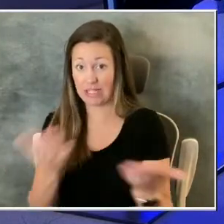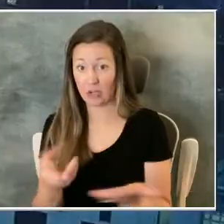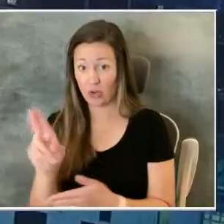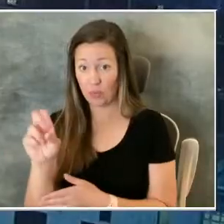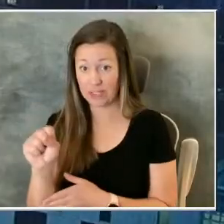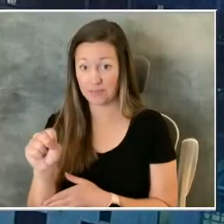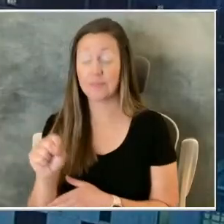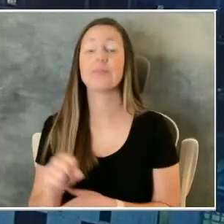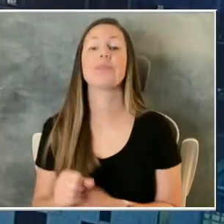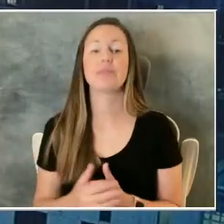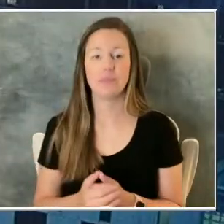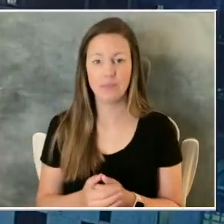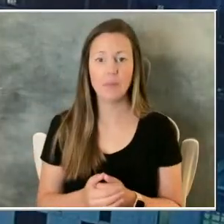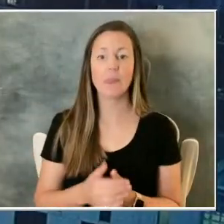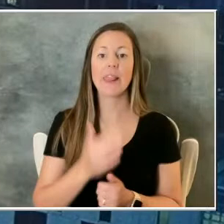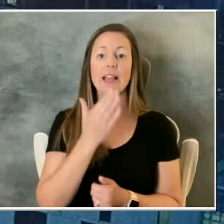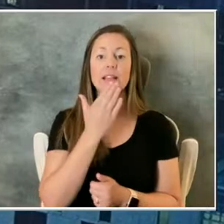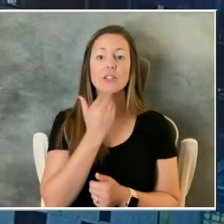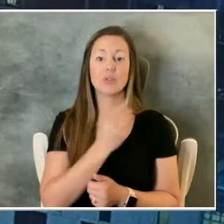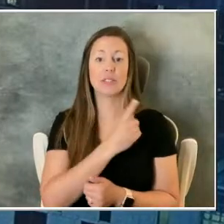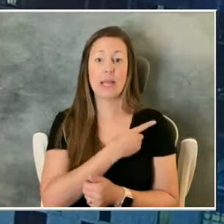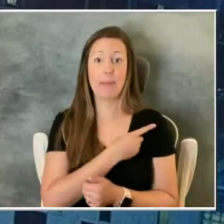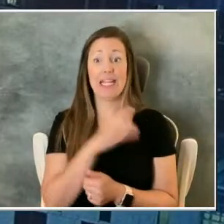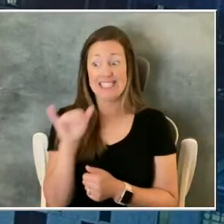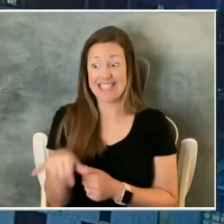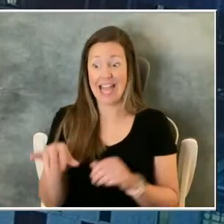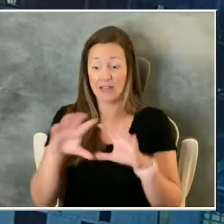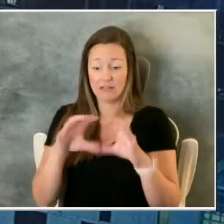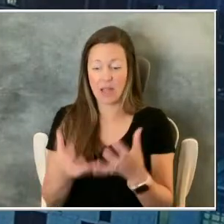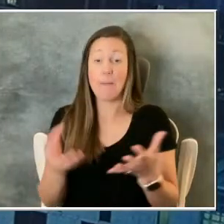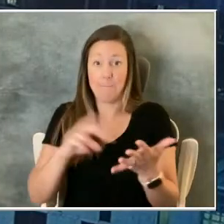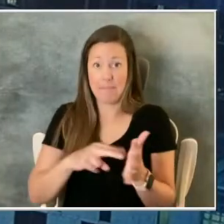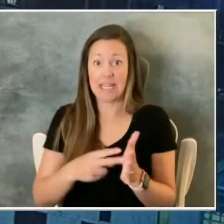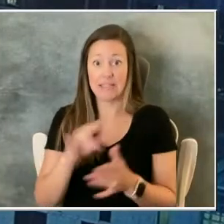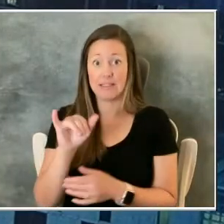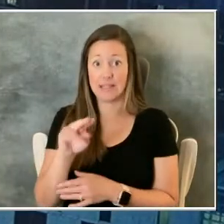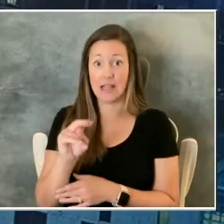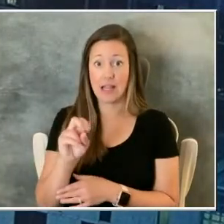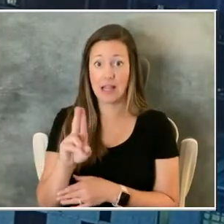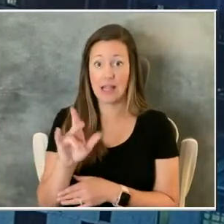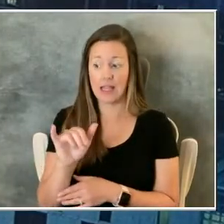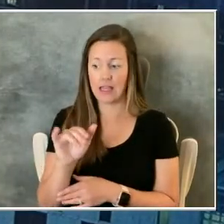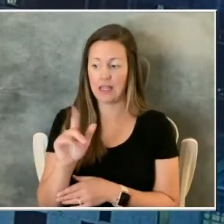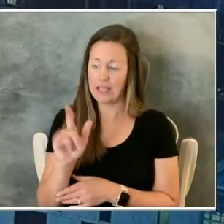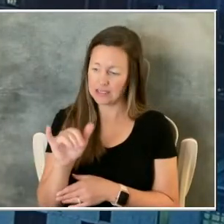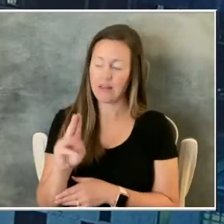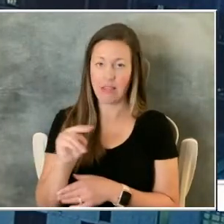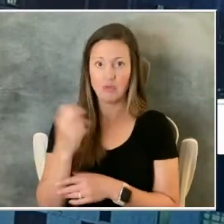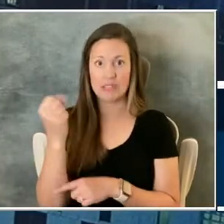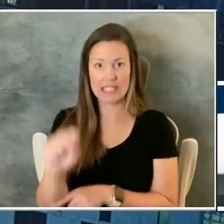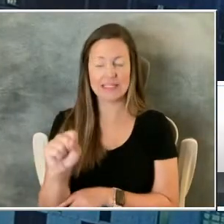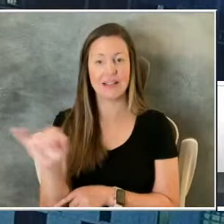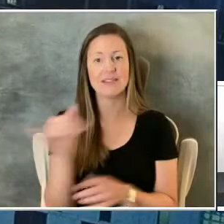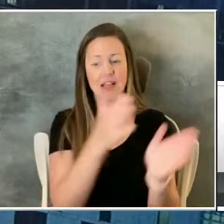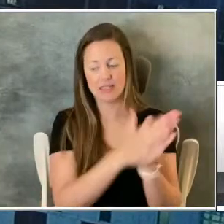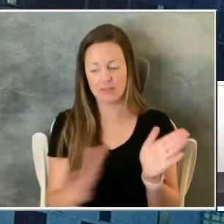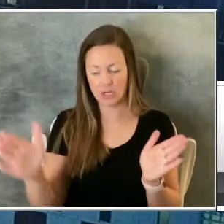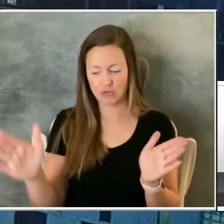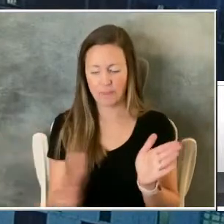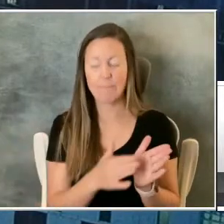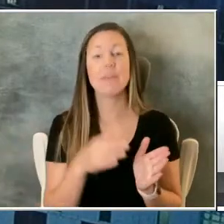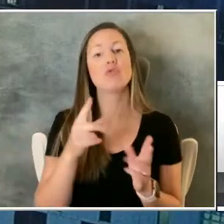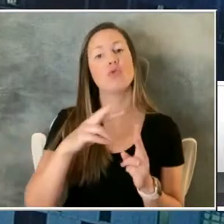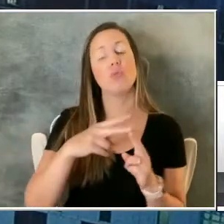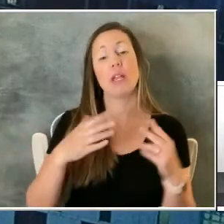is insulin resistance. I like to think about diabetes like on a spectrum, and so you either have insulin